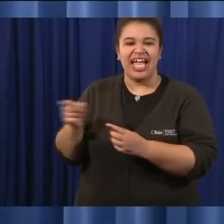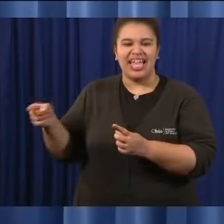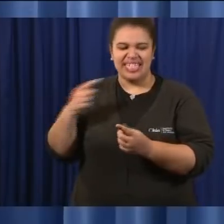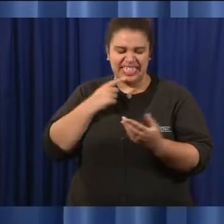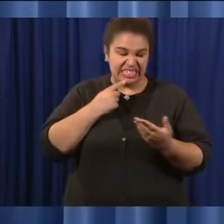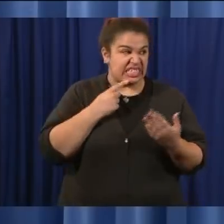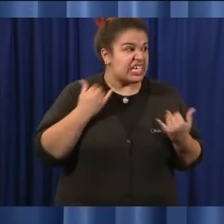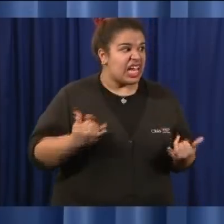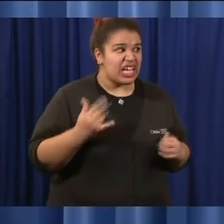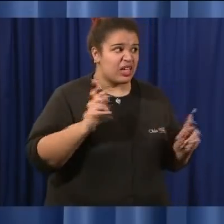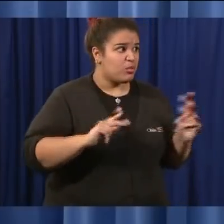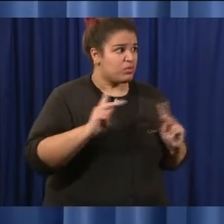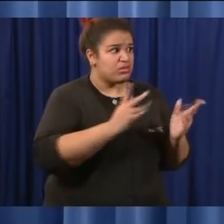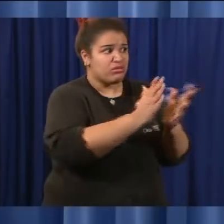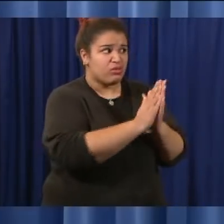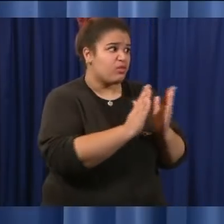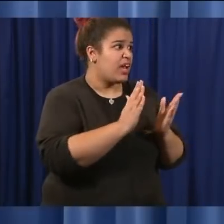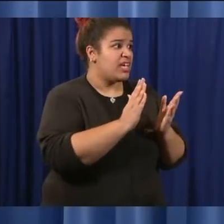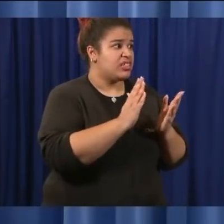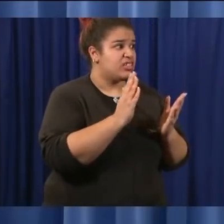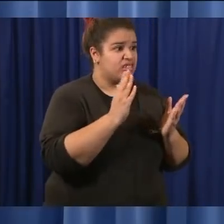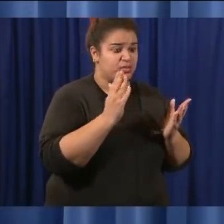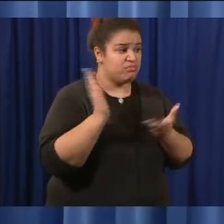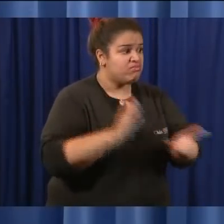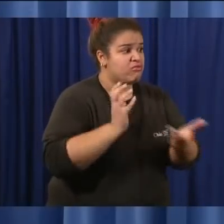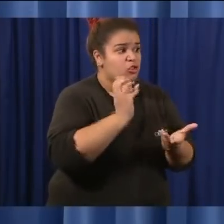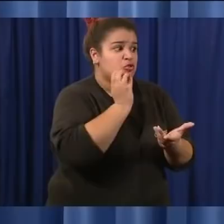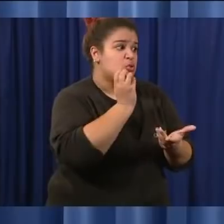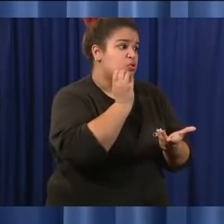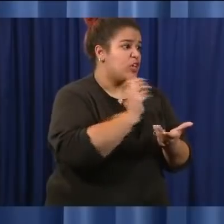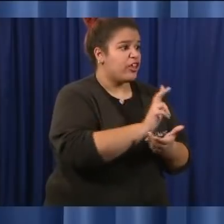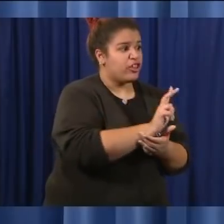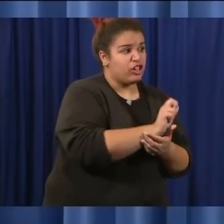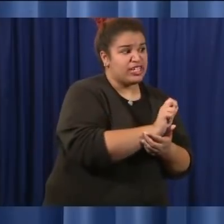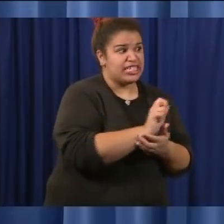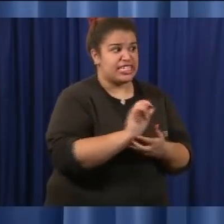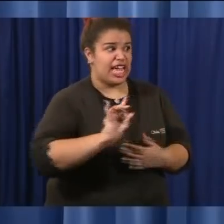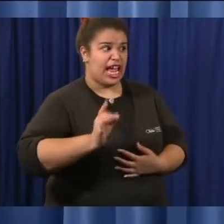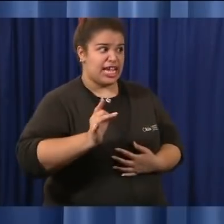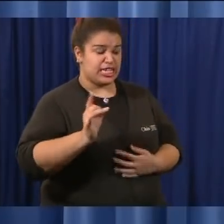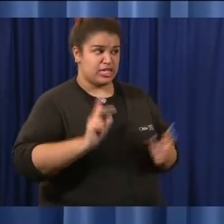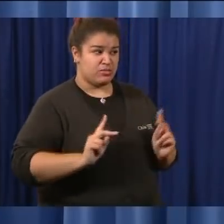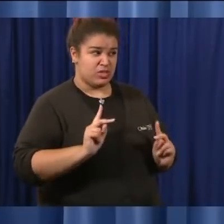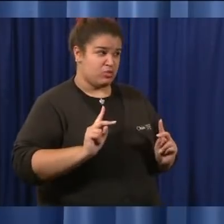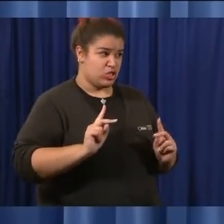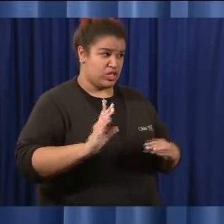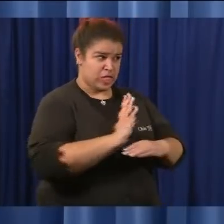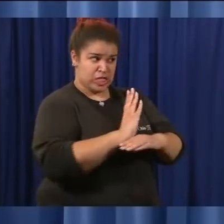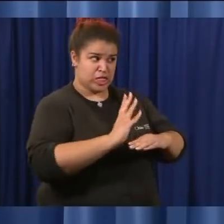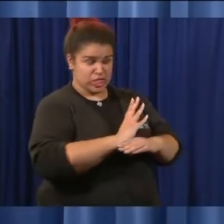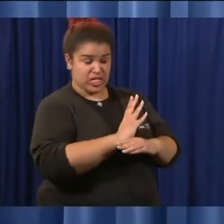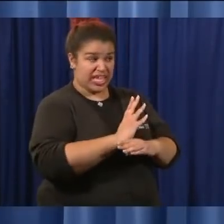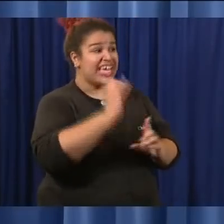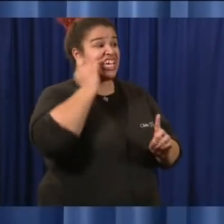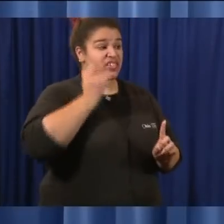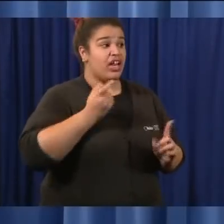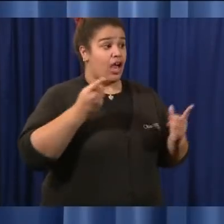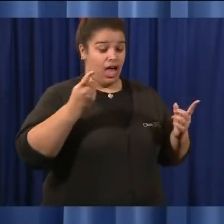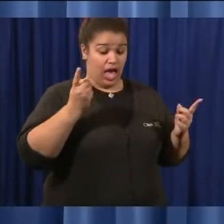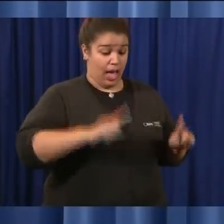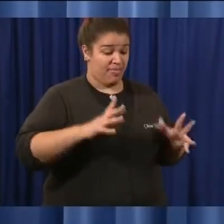people. Are gatherings like this legal if they're held at a private residence? And if